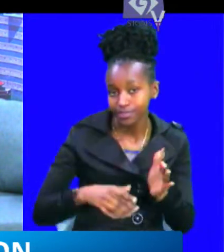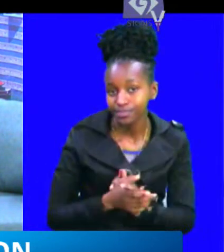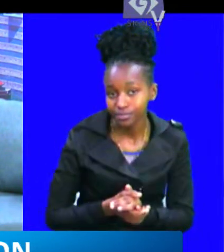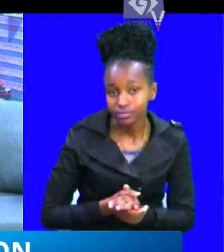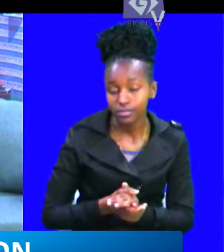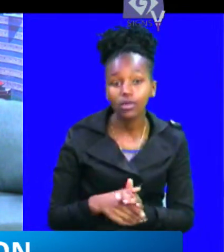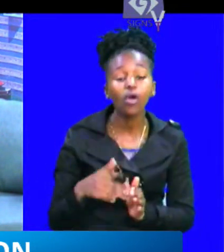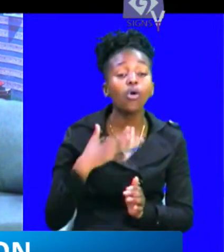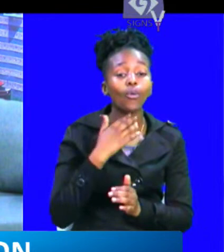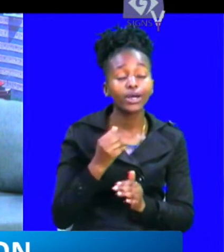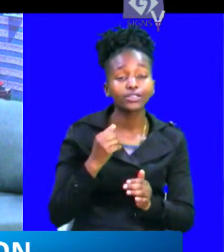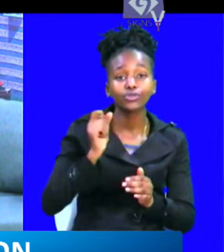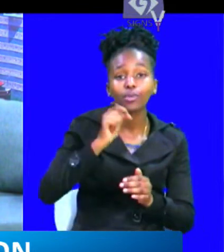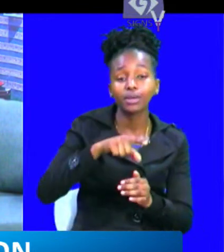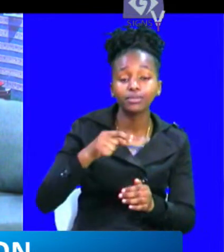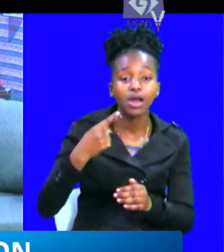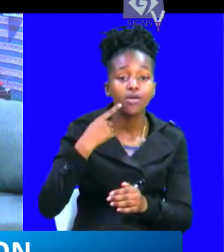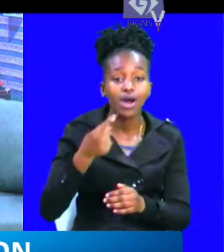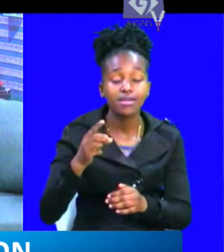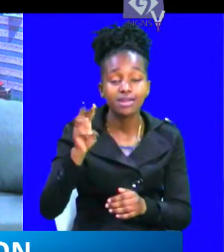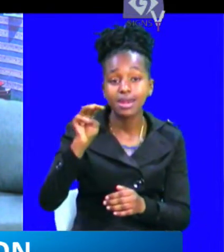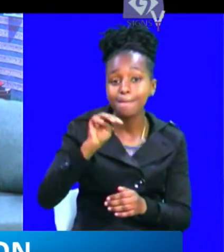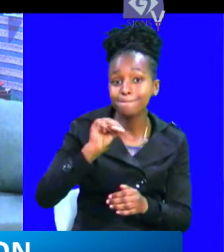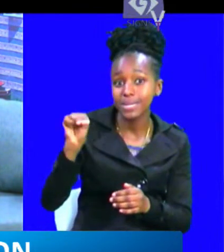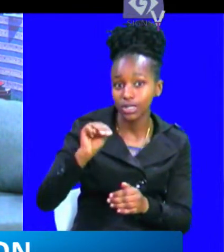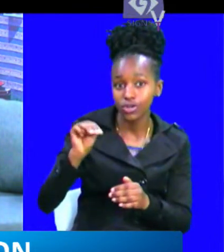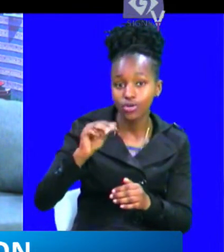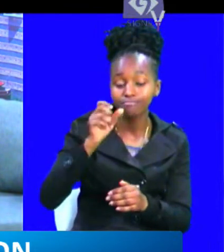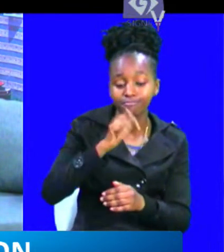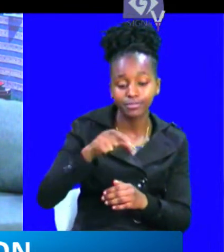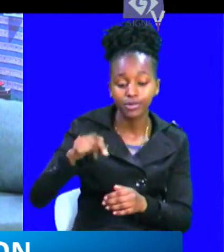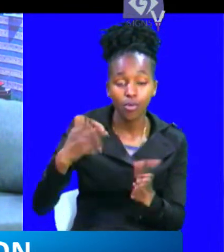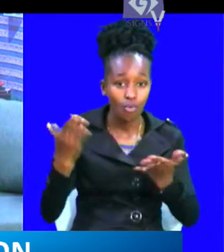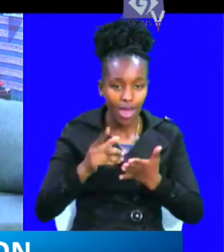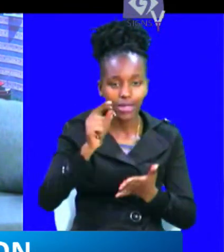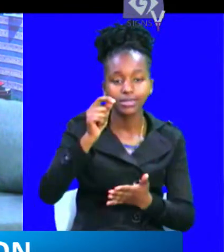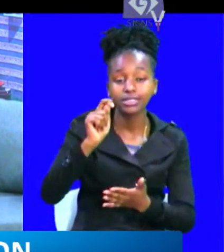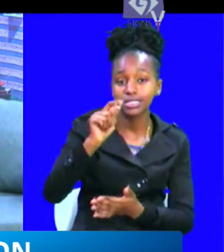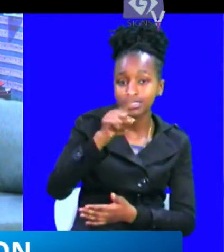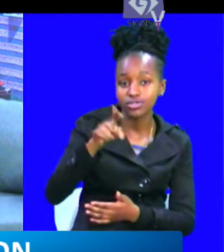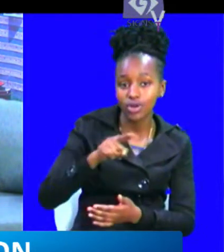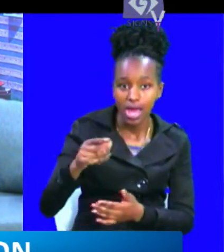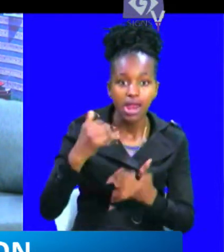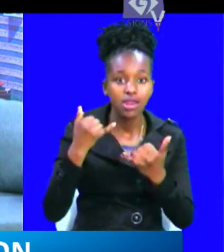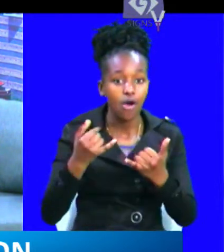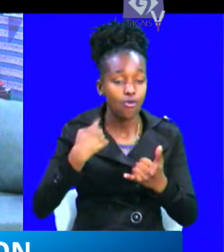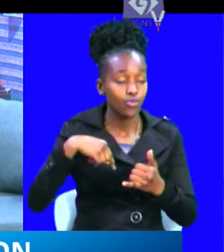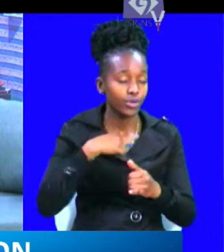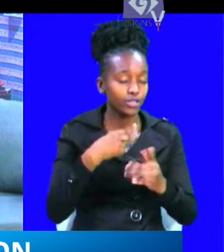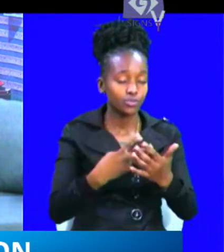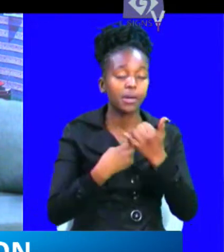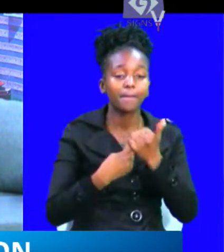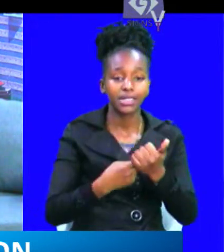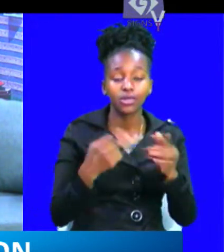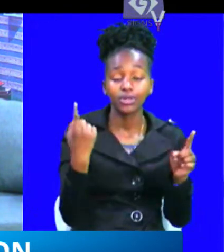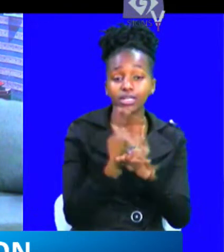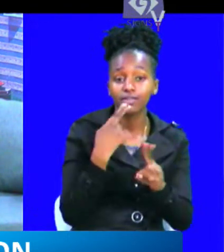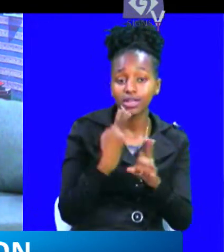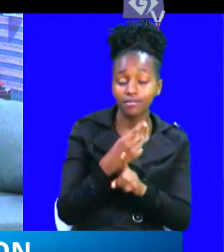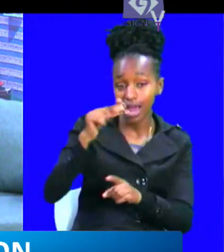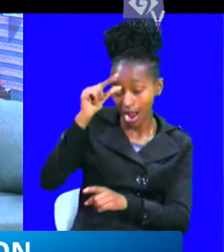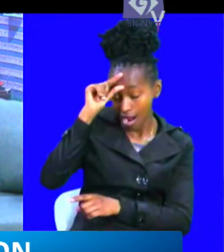target of doing at least 100 million within Trans Nzoia. And we've partnered with some of the key relevant